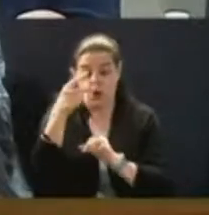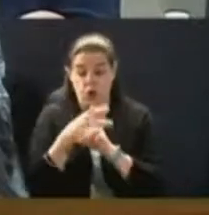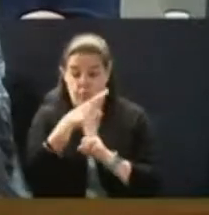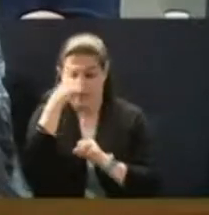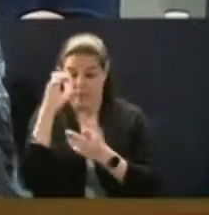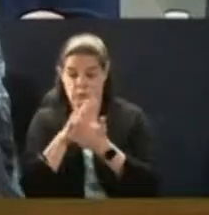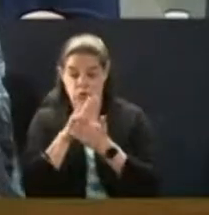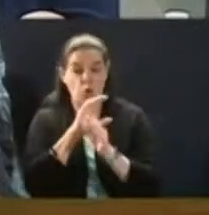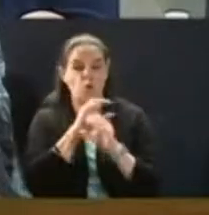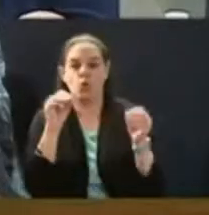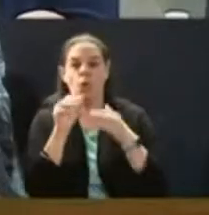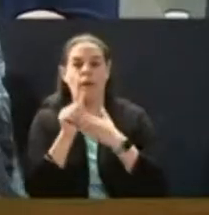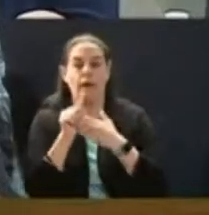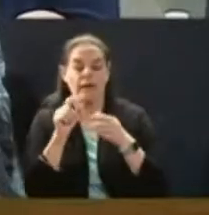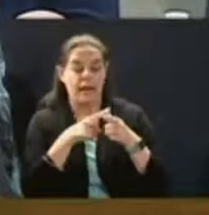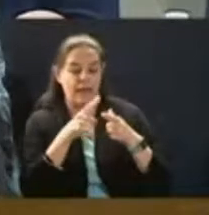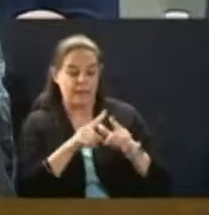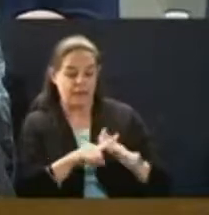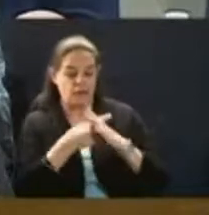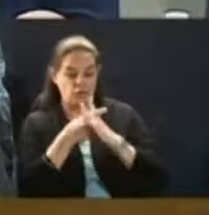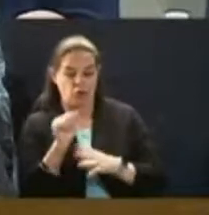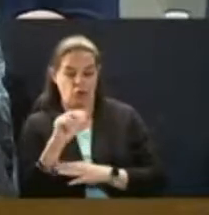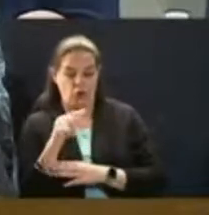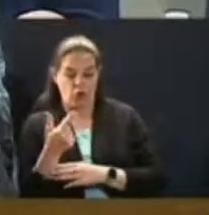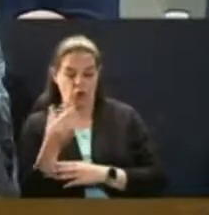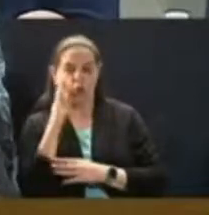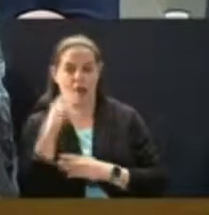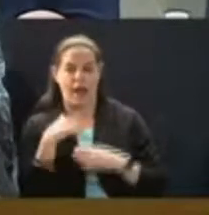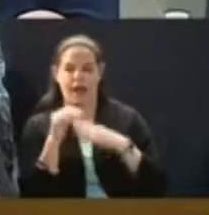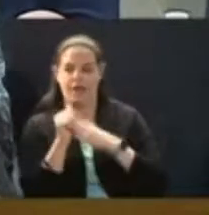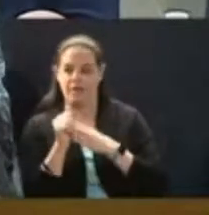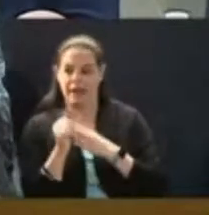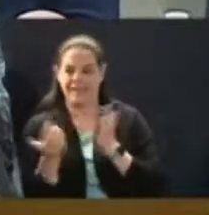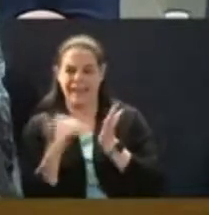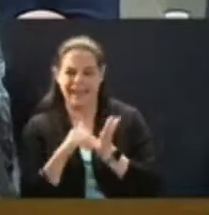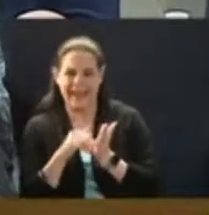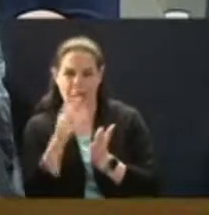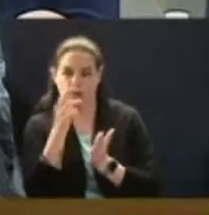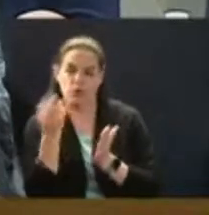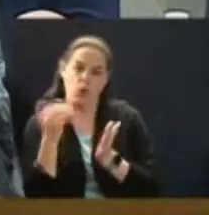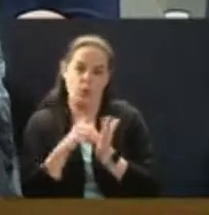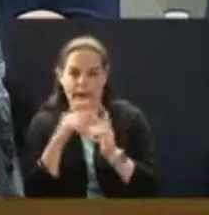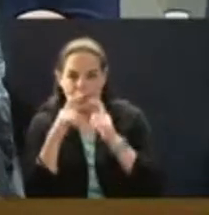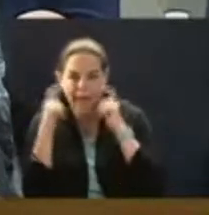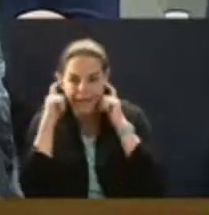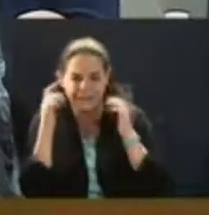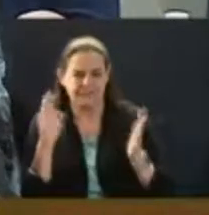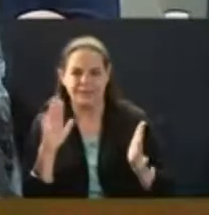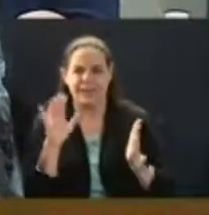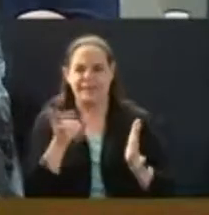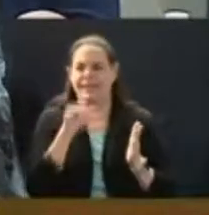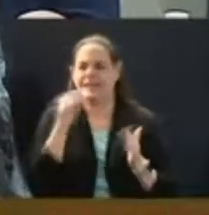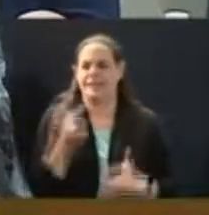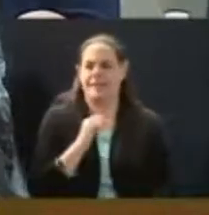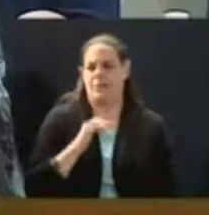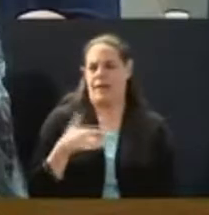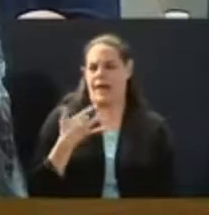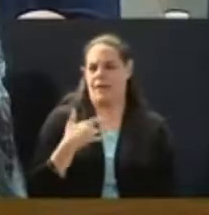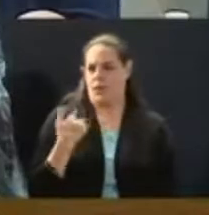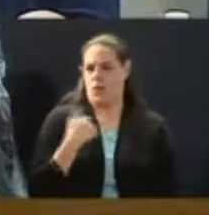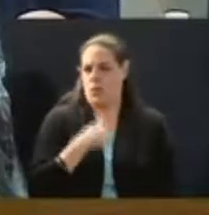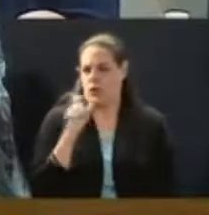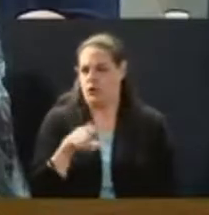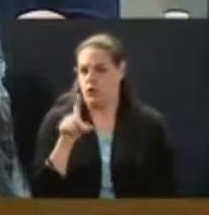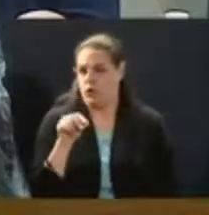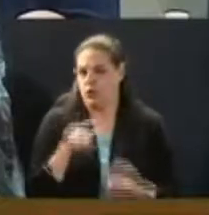have no guidance, and then at the start of August, we would then have guidance again to remask. That was not something that I felt like was something we should do to